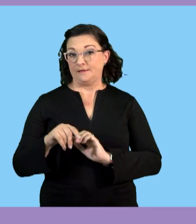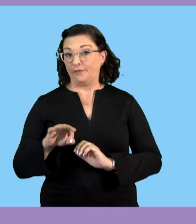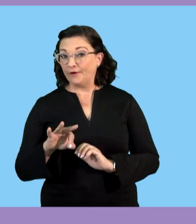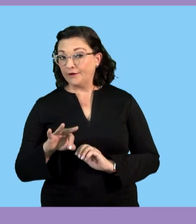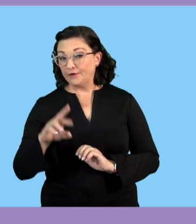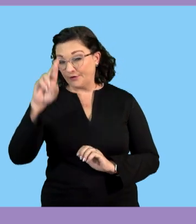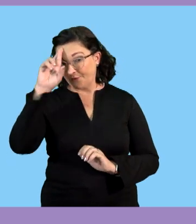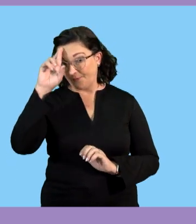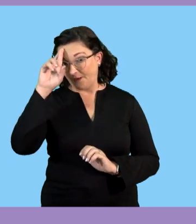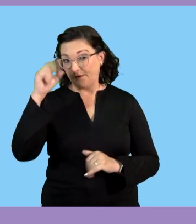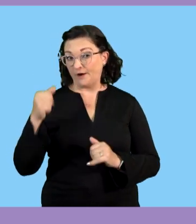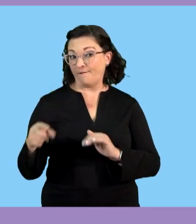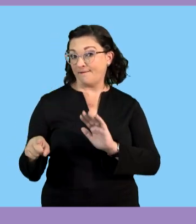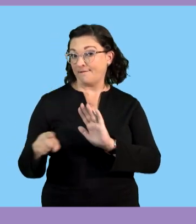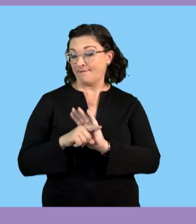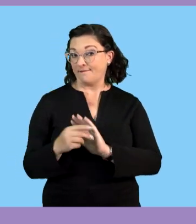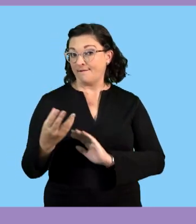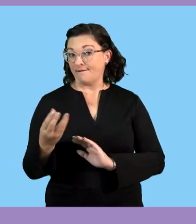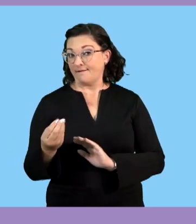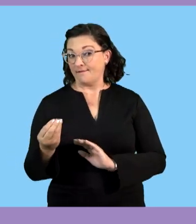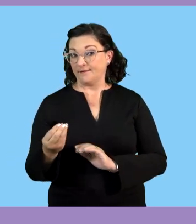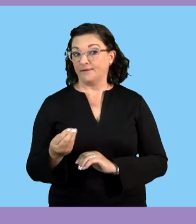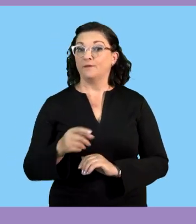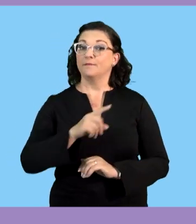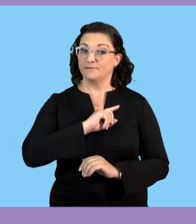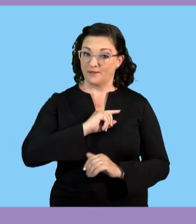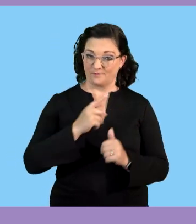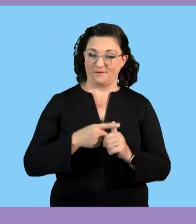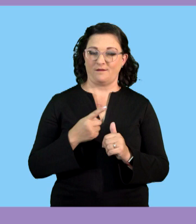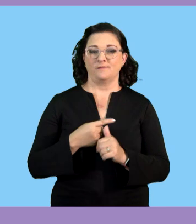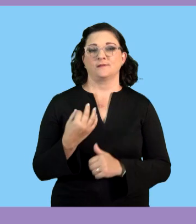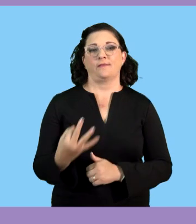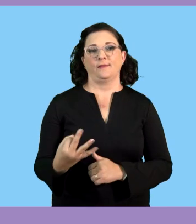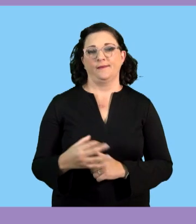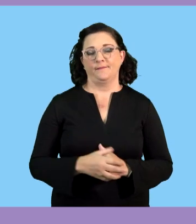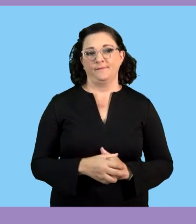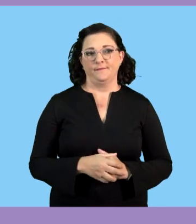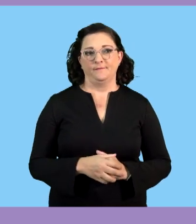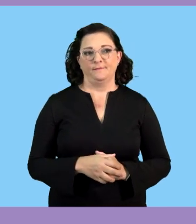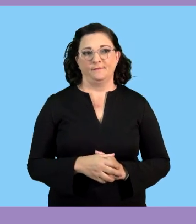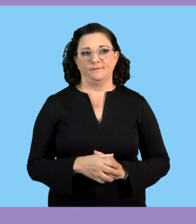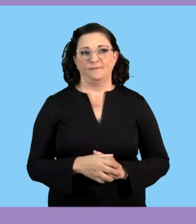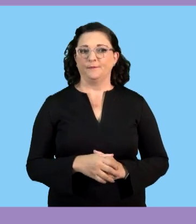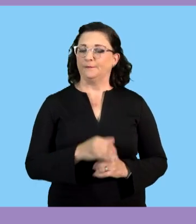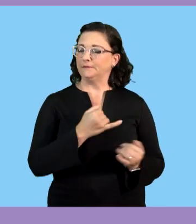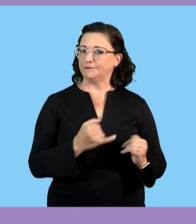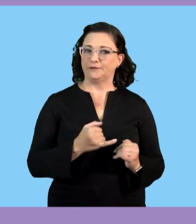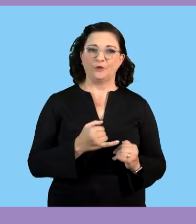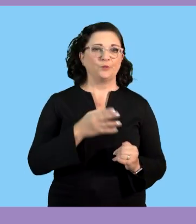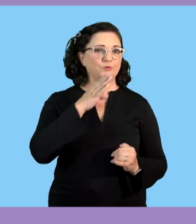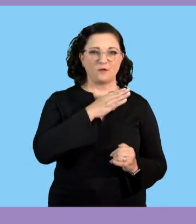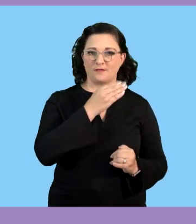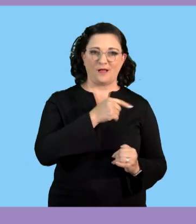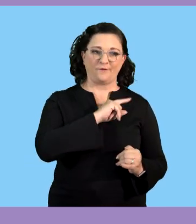Remember, we are adding a negative number, so that is going to give us a 3. Now, we still don't have our x